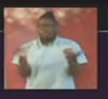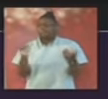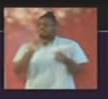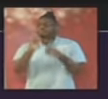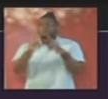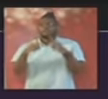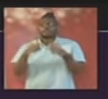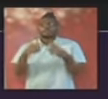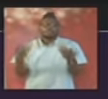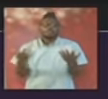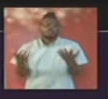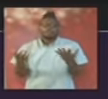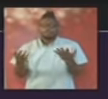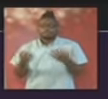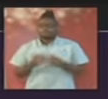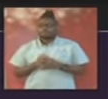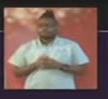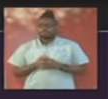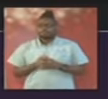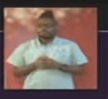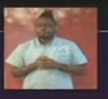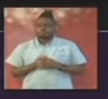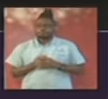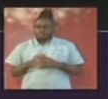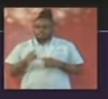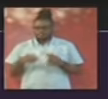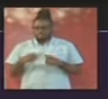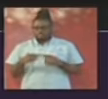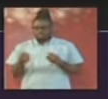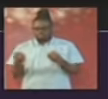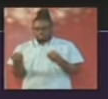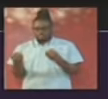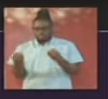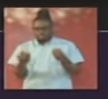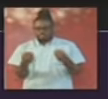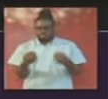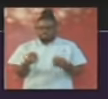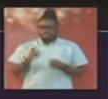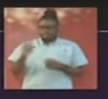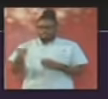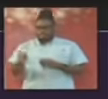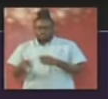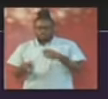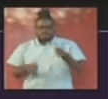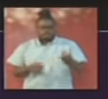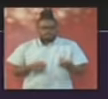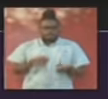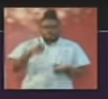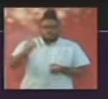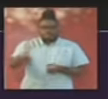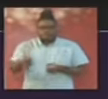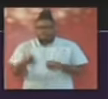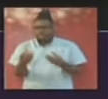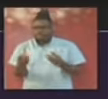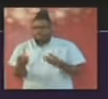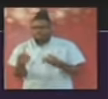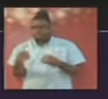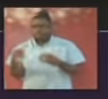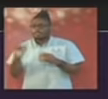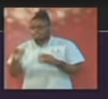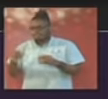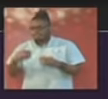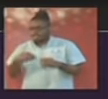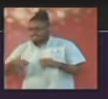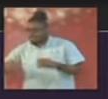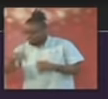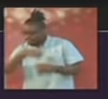now is the allocation of the vaccines to ensure that they are fair and equitable,